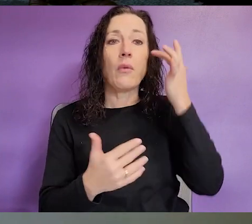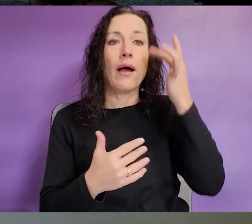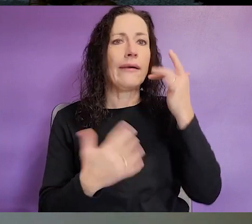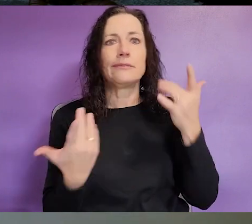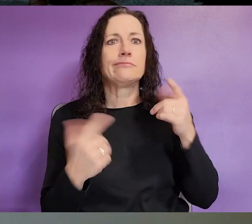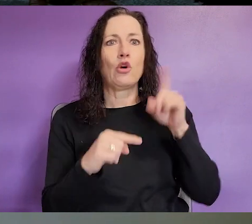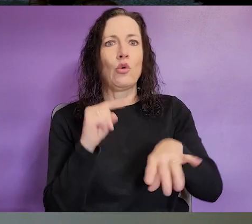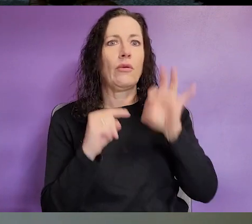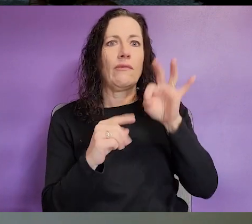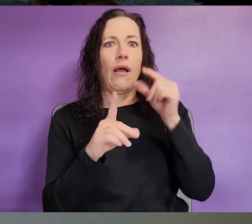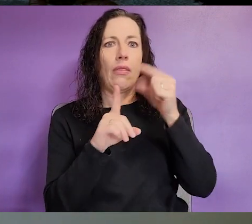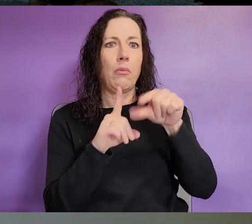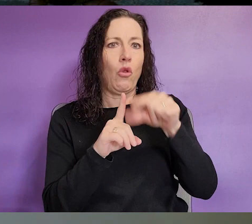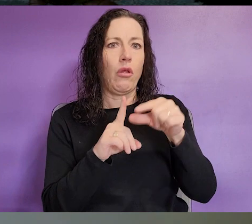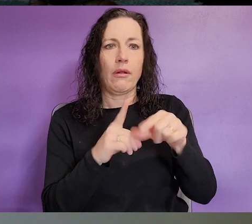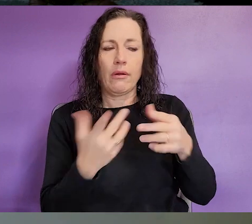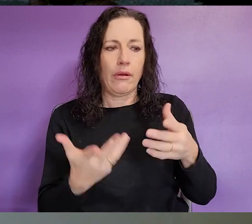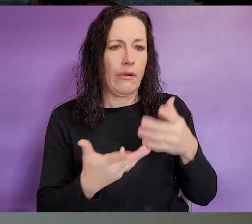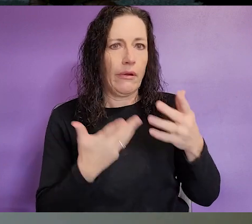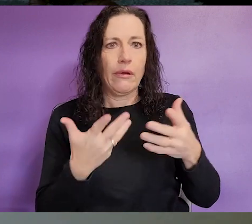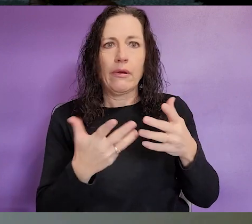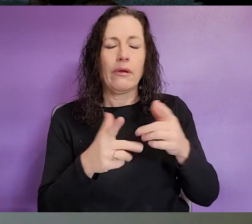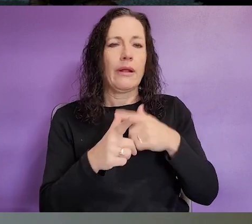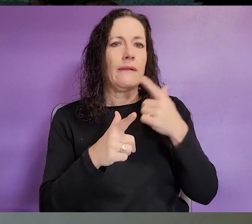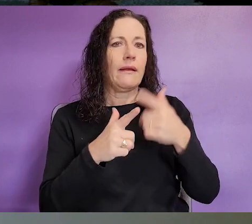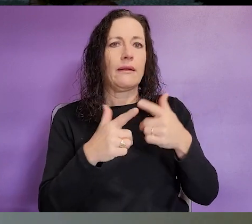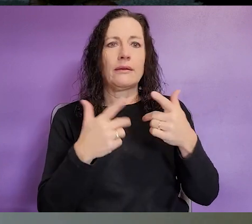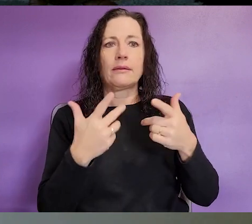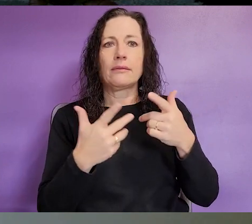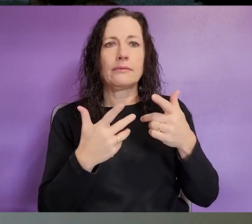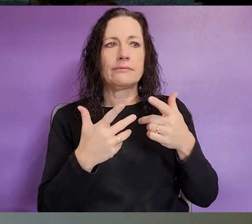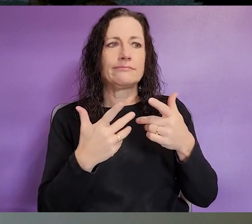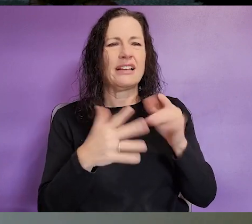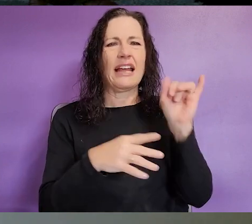they couldn't find the bullet, and he died of